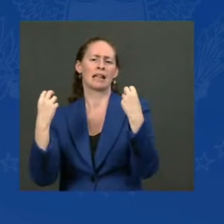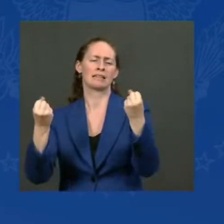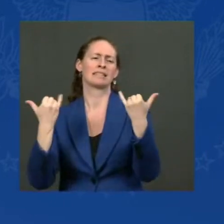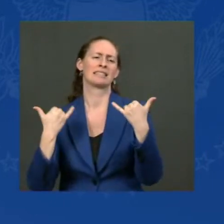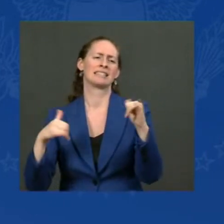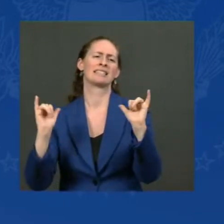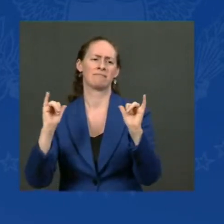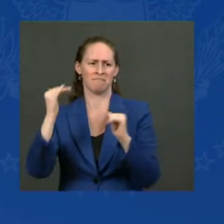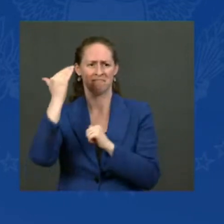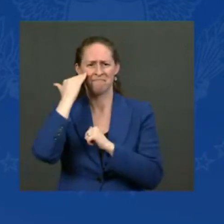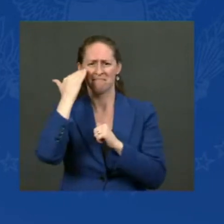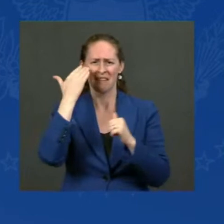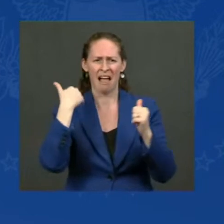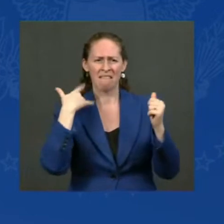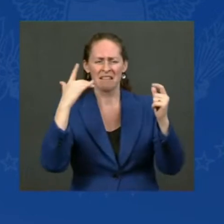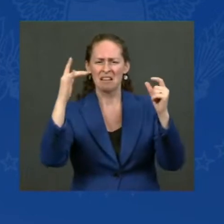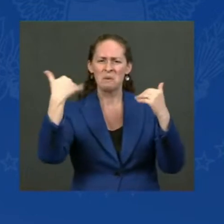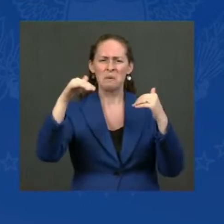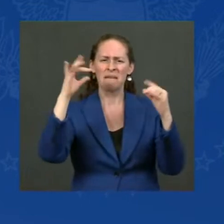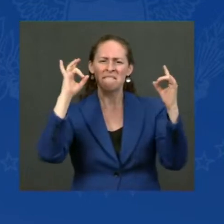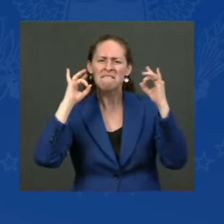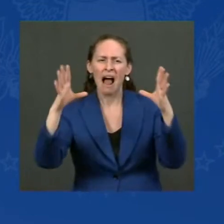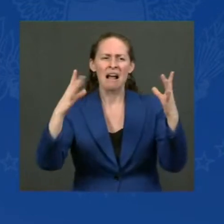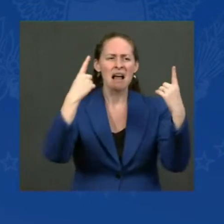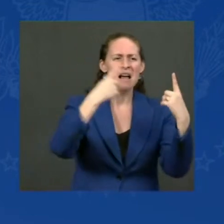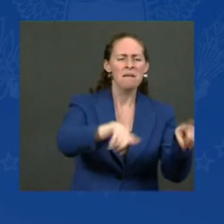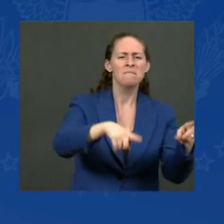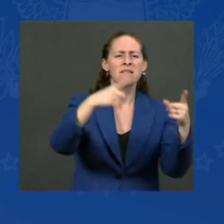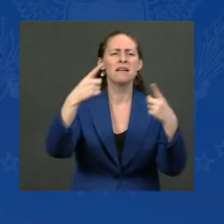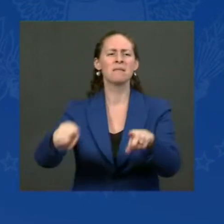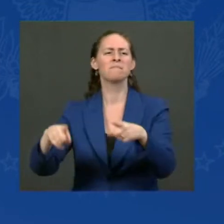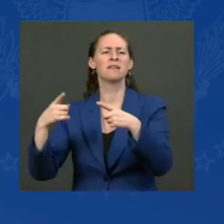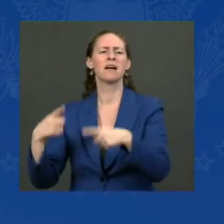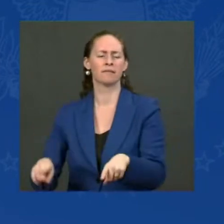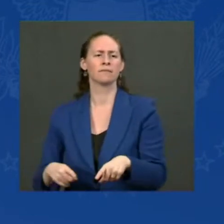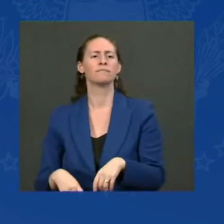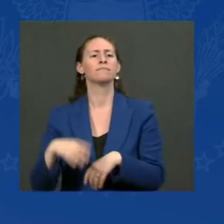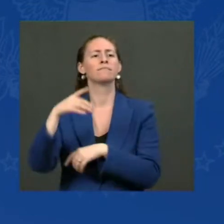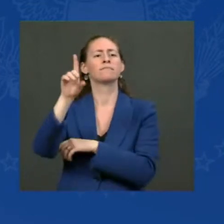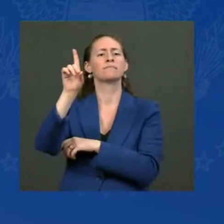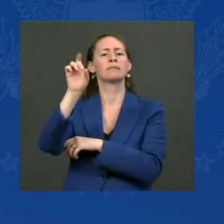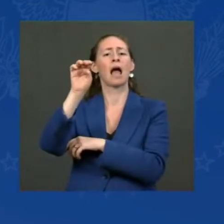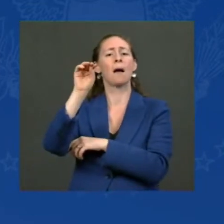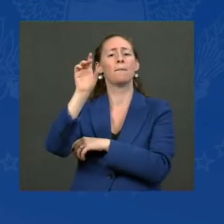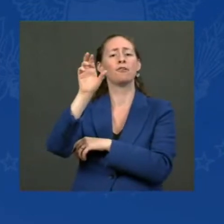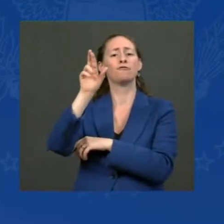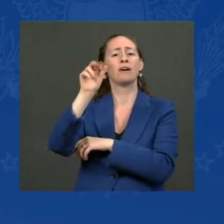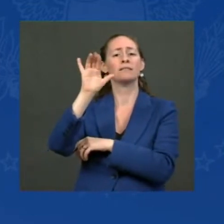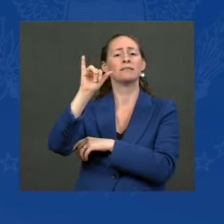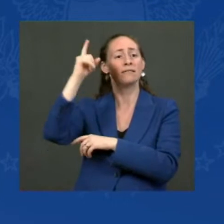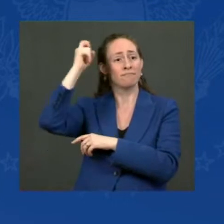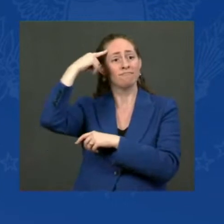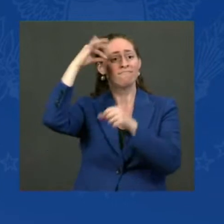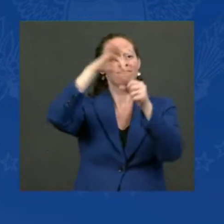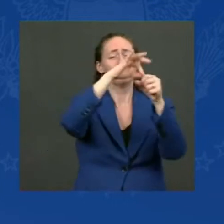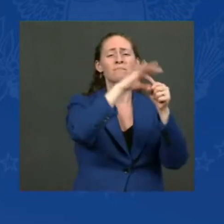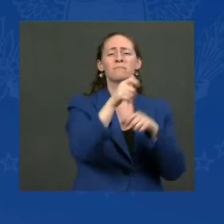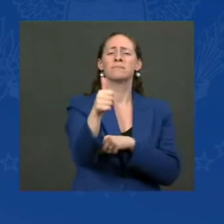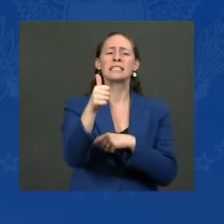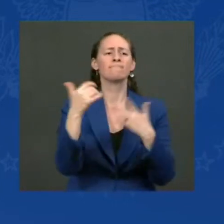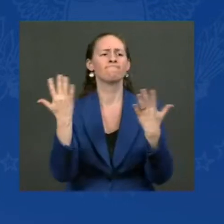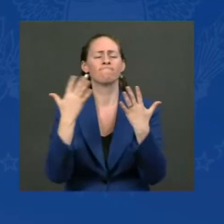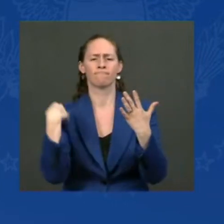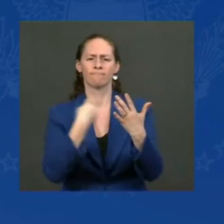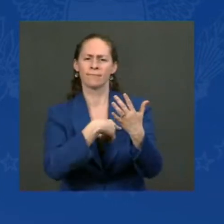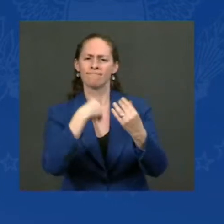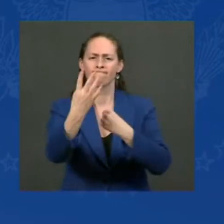insurrection. Democracy remains the best tool we have to unleash our full human potential. My